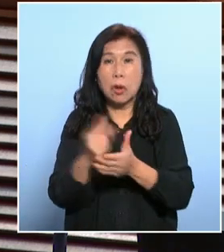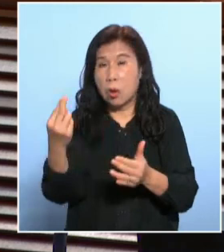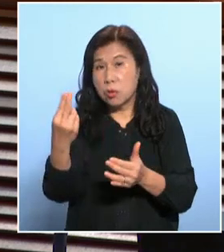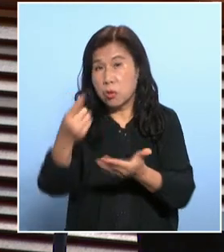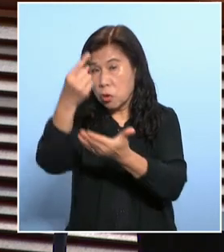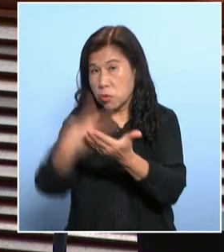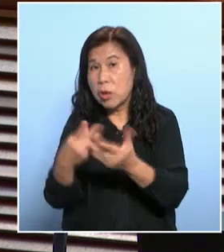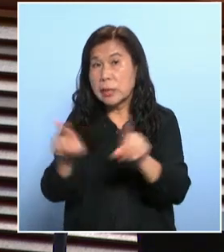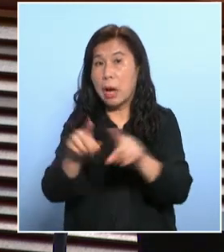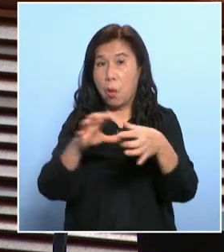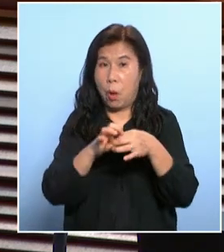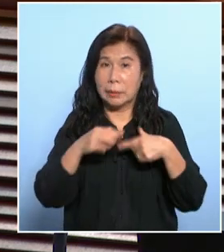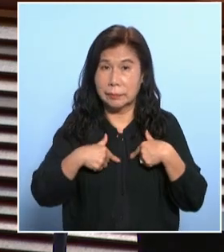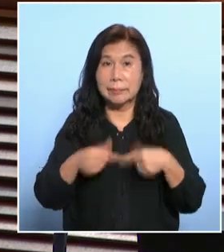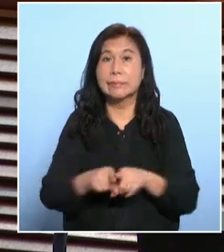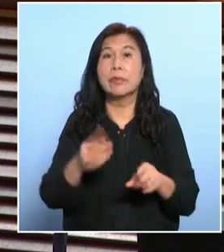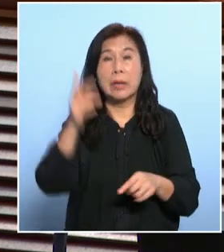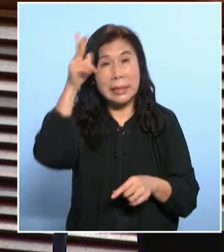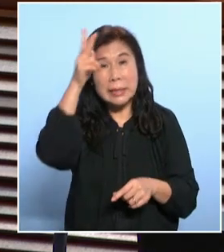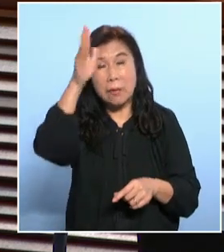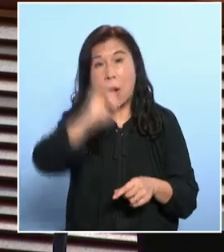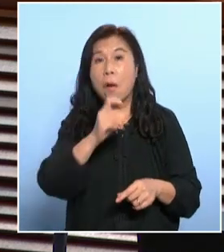submit this policy.